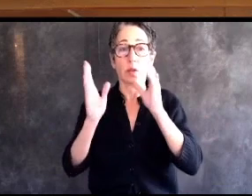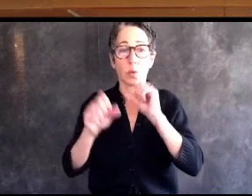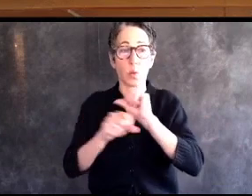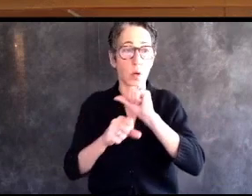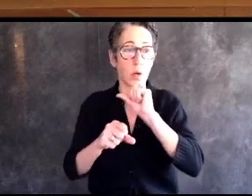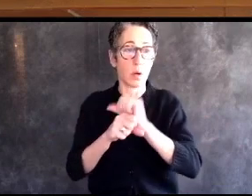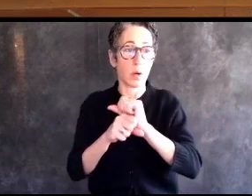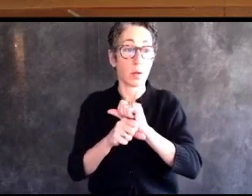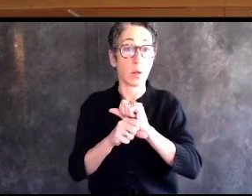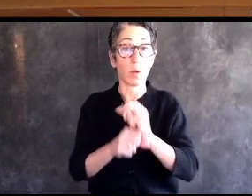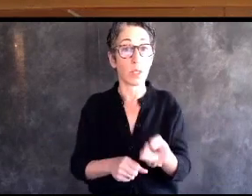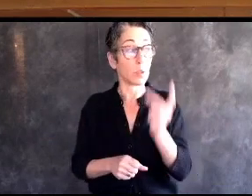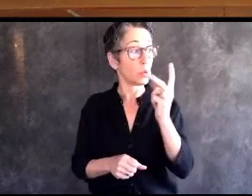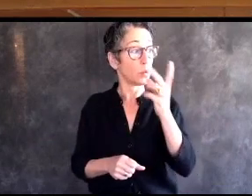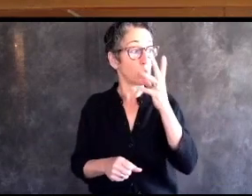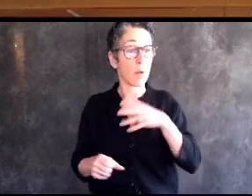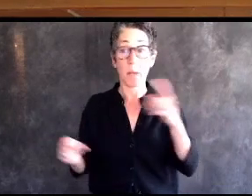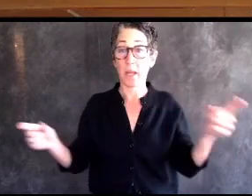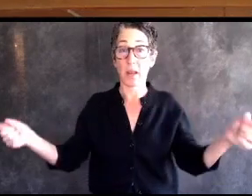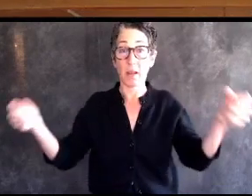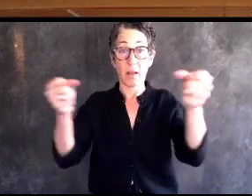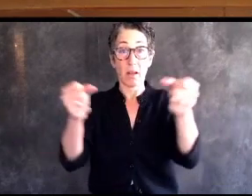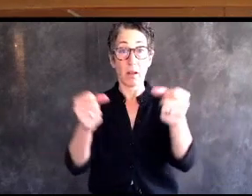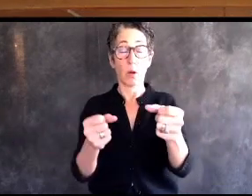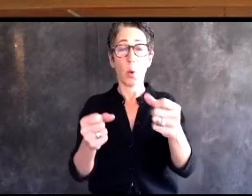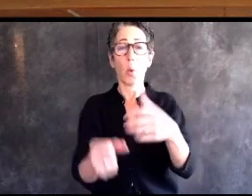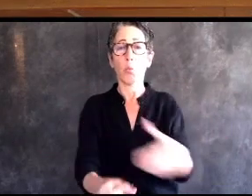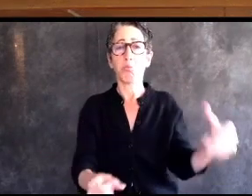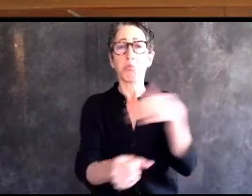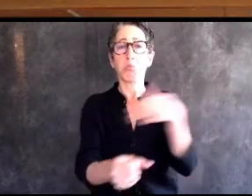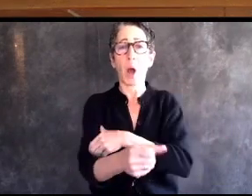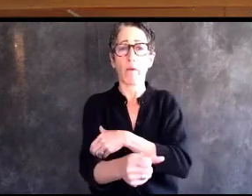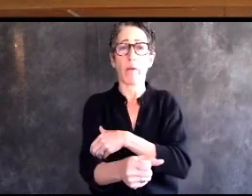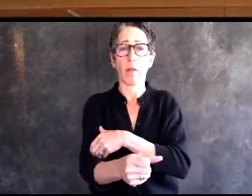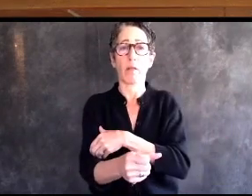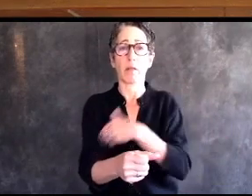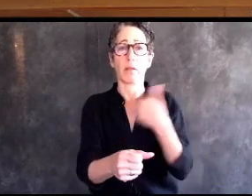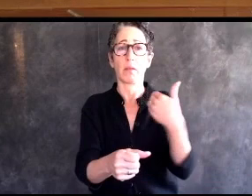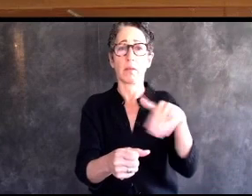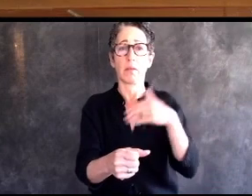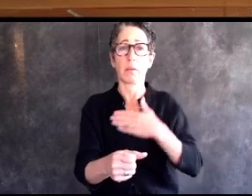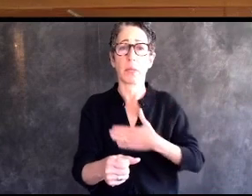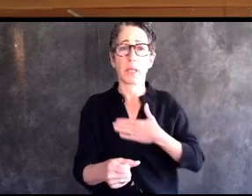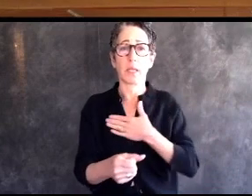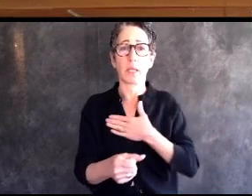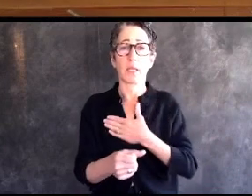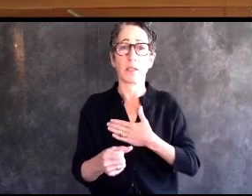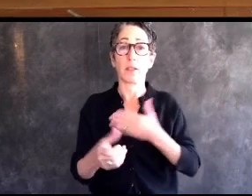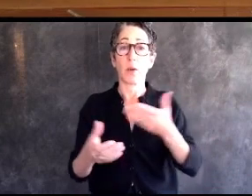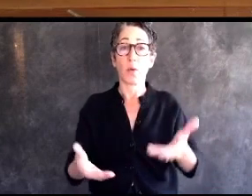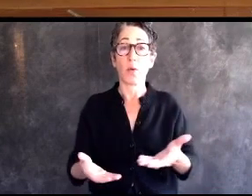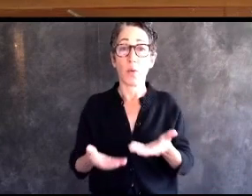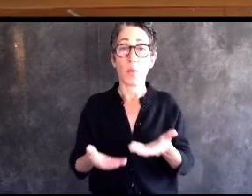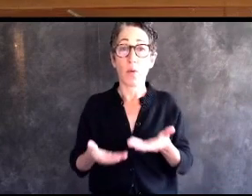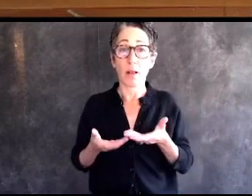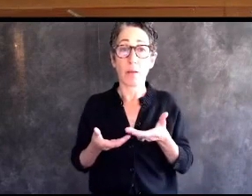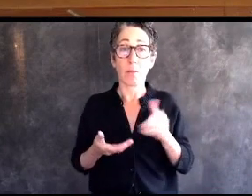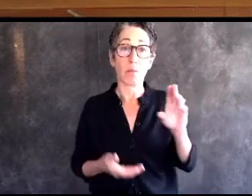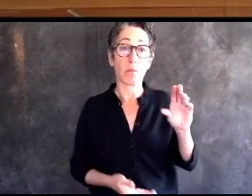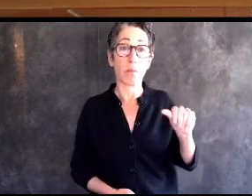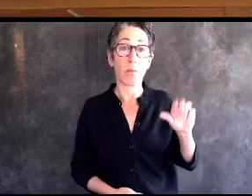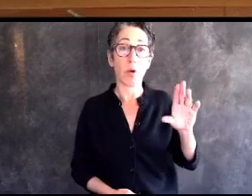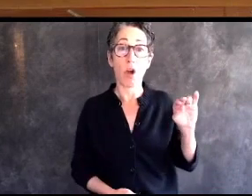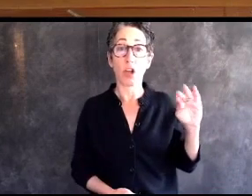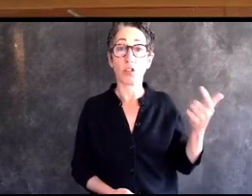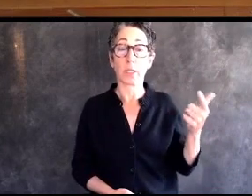combination here together, and we're really looking forward to this conversation. So please join me in welcoming the esteemed Audrey Tang and our own Beth